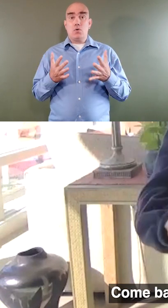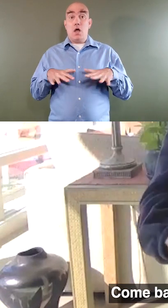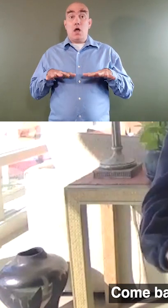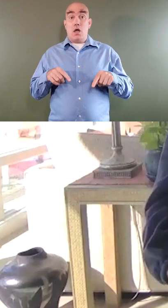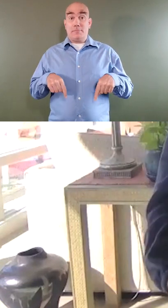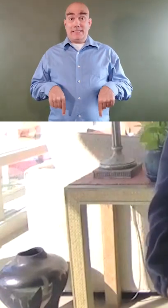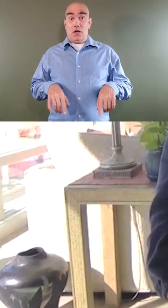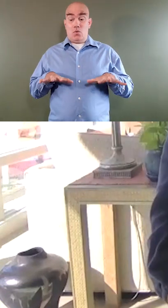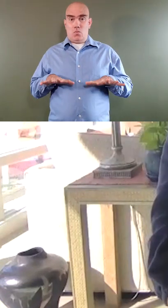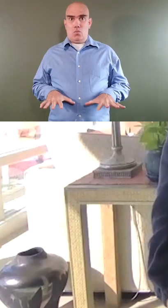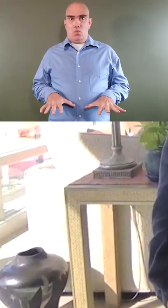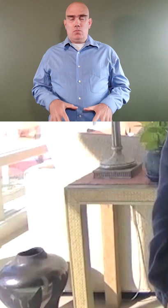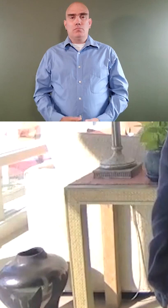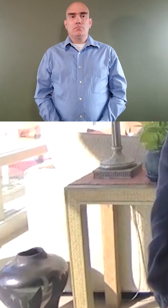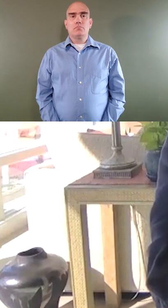Come down.